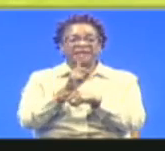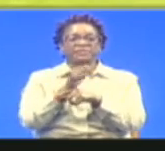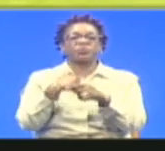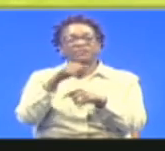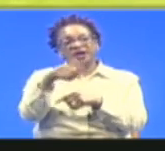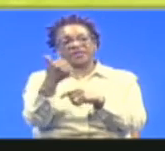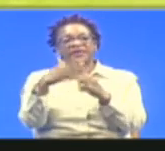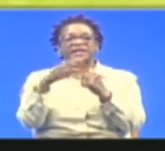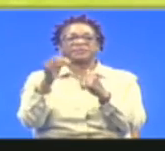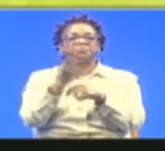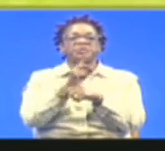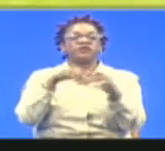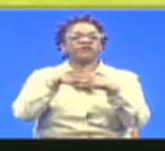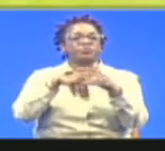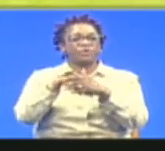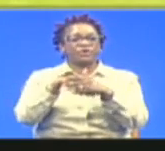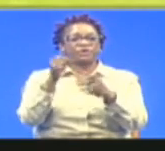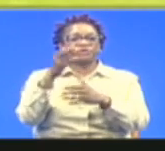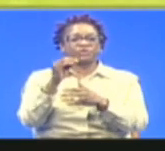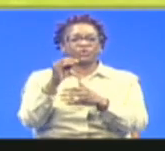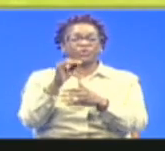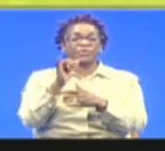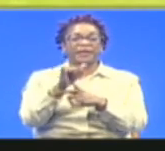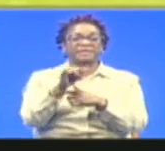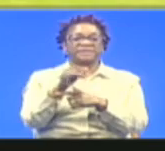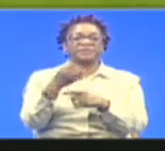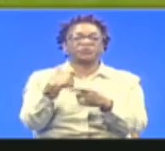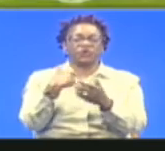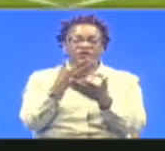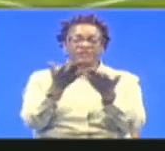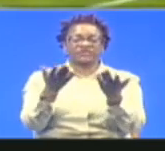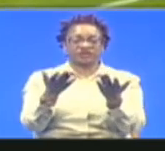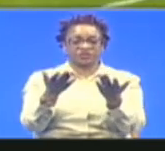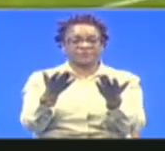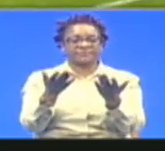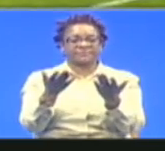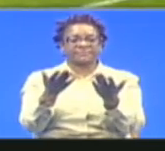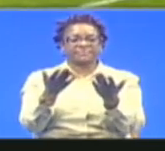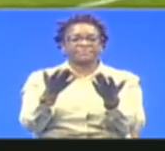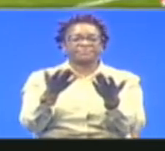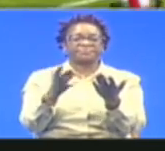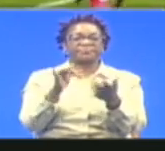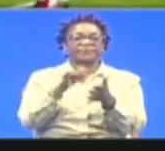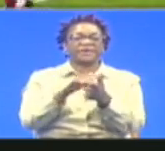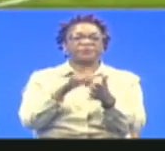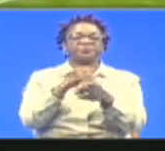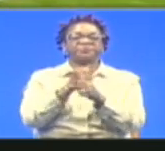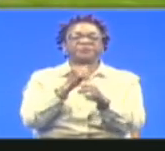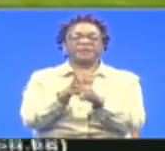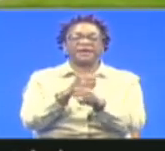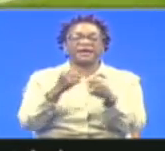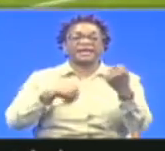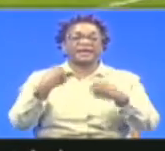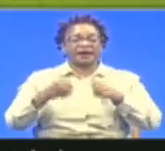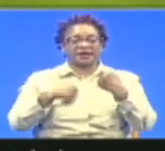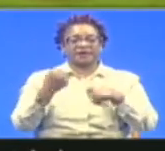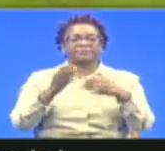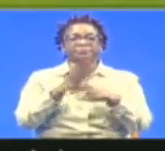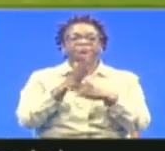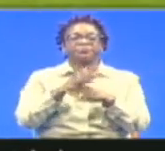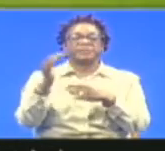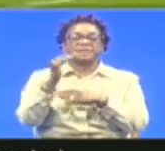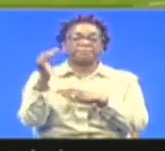minutes of football. So yeah, nothing is gone yet. Yeah. The return leg will be in 3 weeks' time in Kigali, with the aggregate winner facing